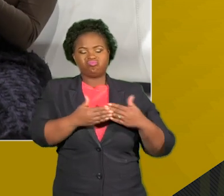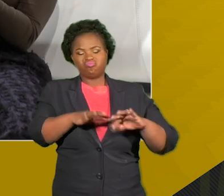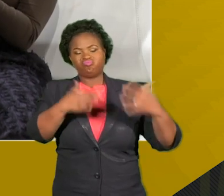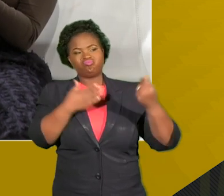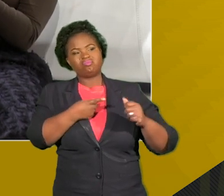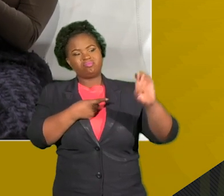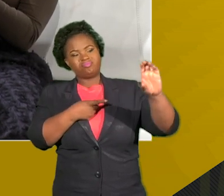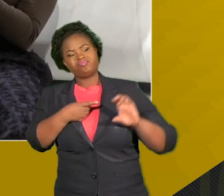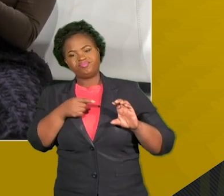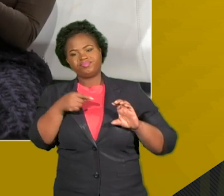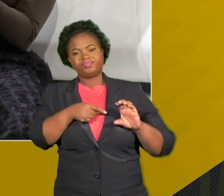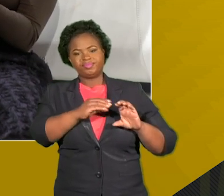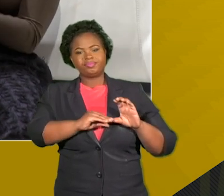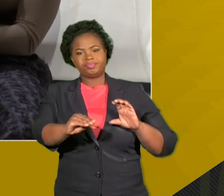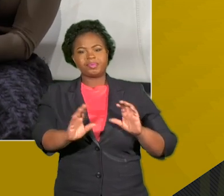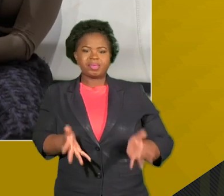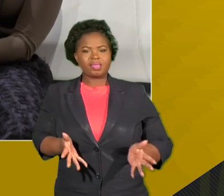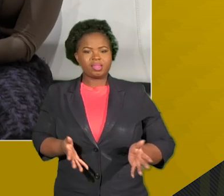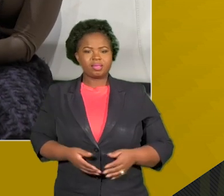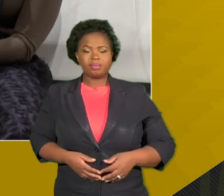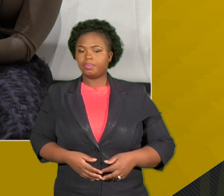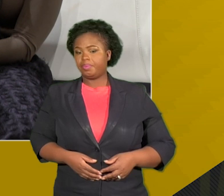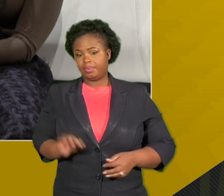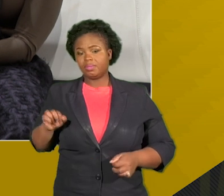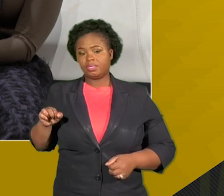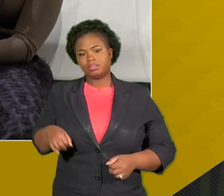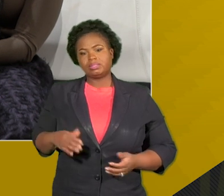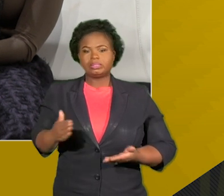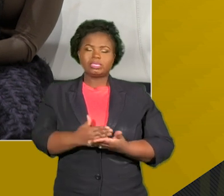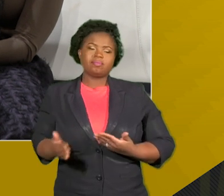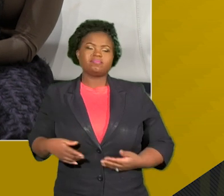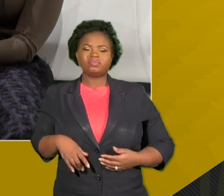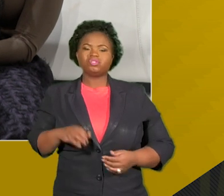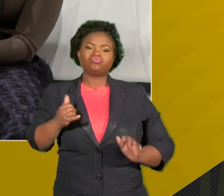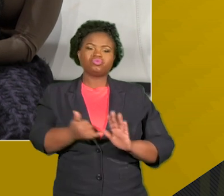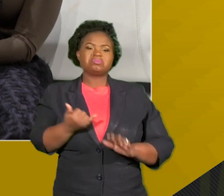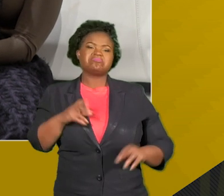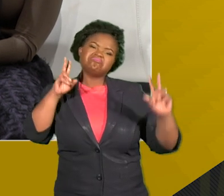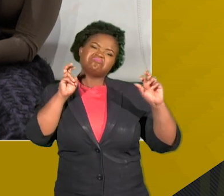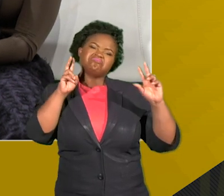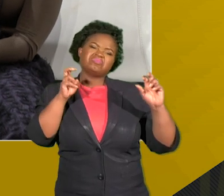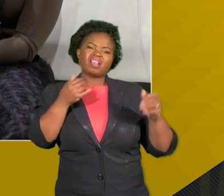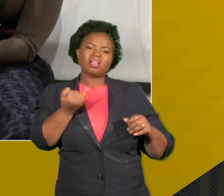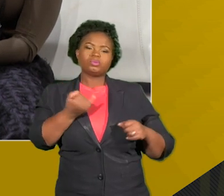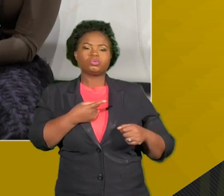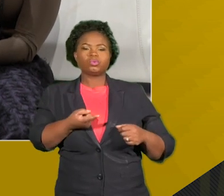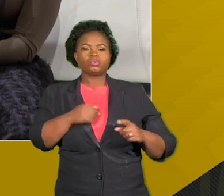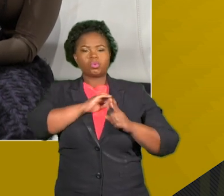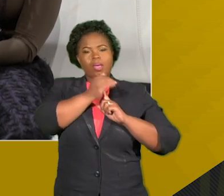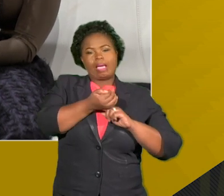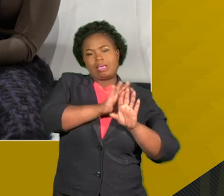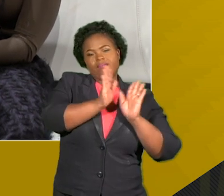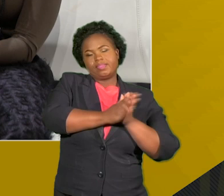about the organization. I think abanyabantu, like you're saying, they just use this so-called charity mm. to hide their